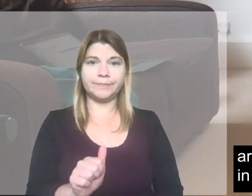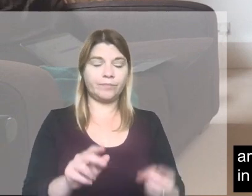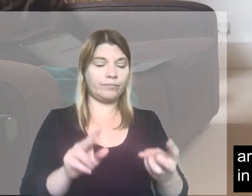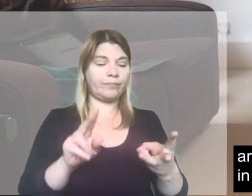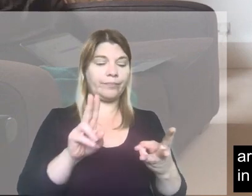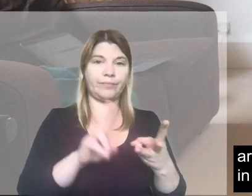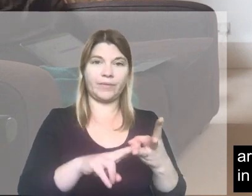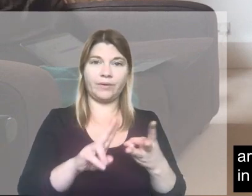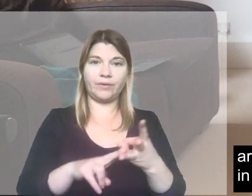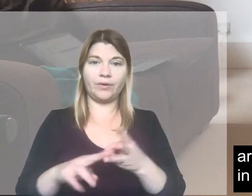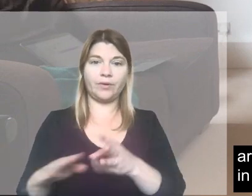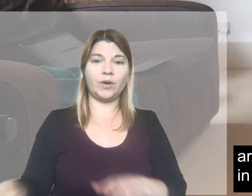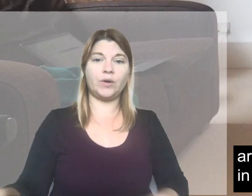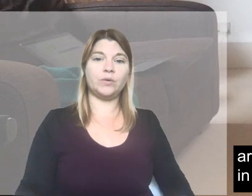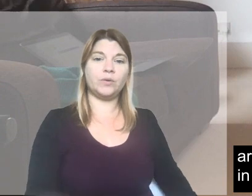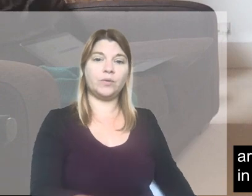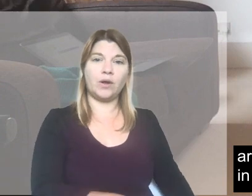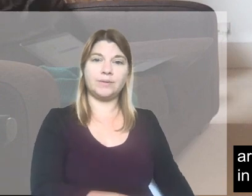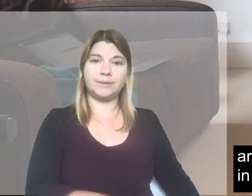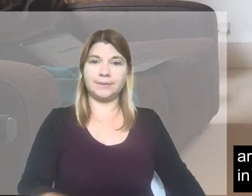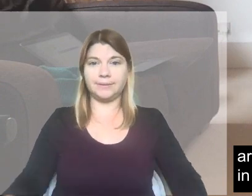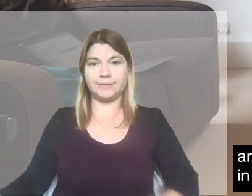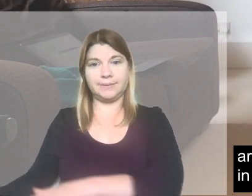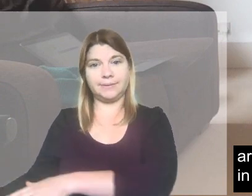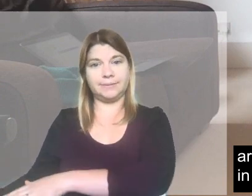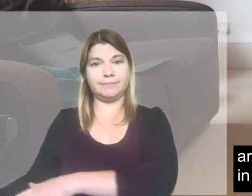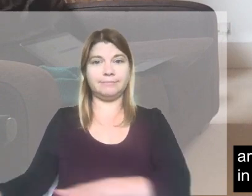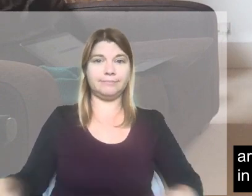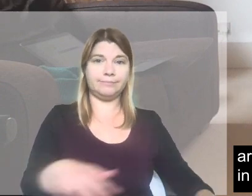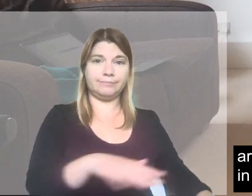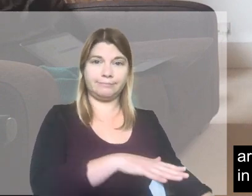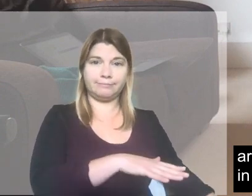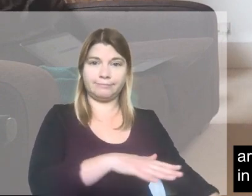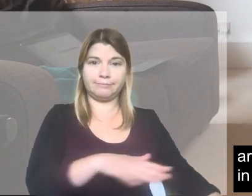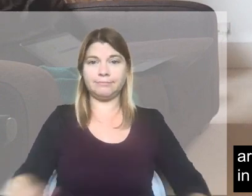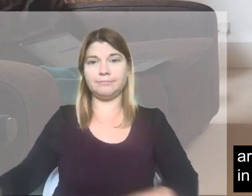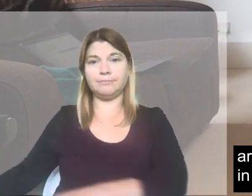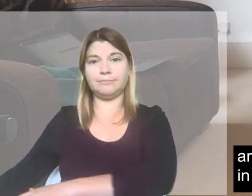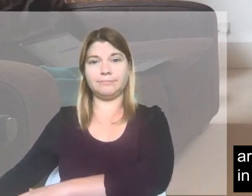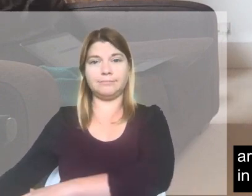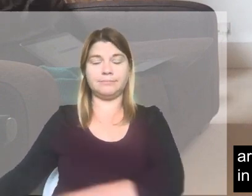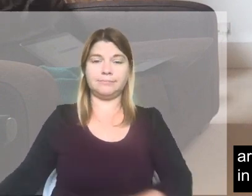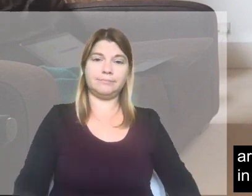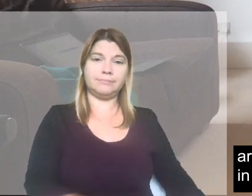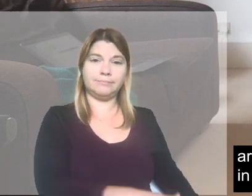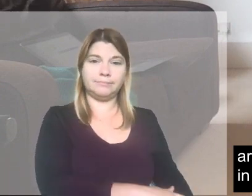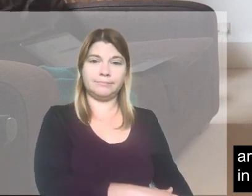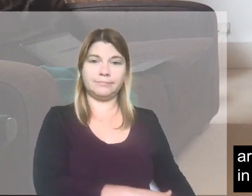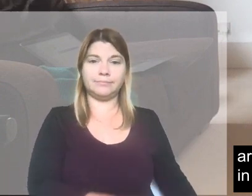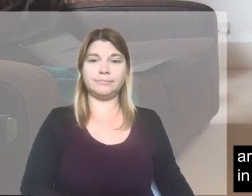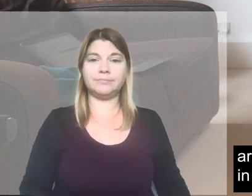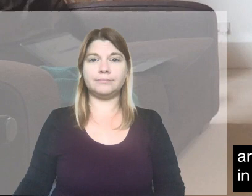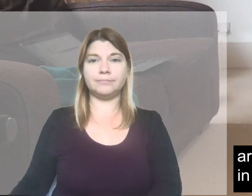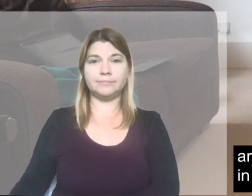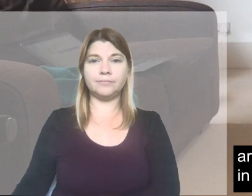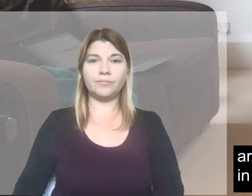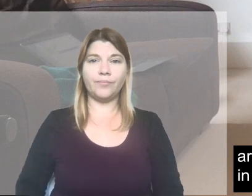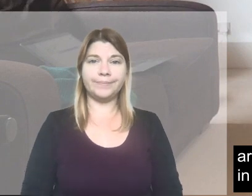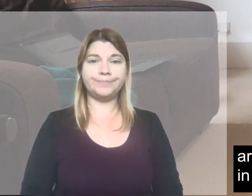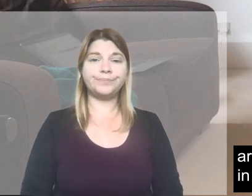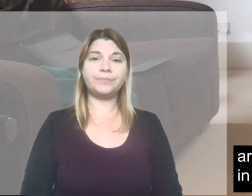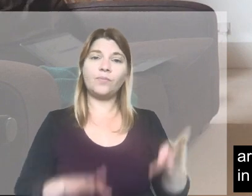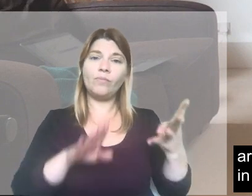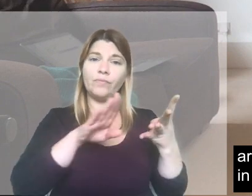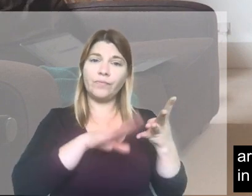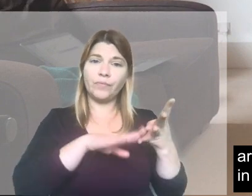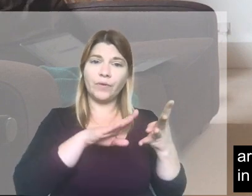our arms. Twist is when we cross our arm over in front, alternating